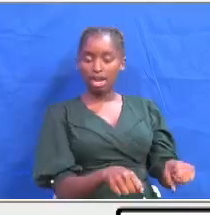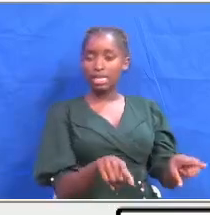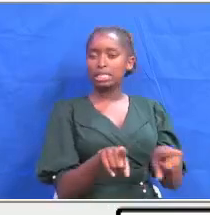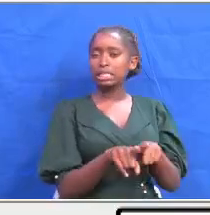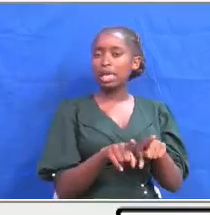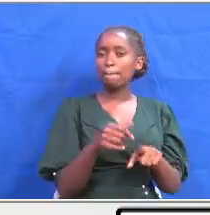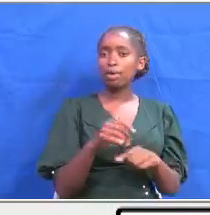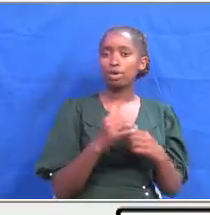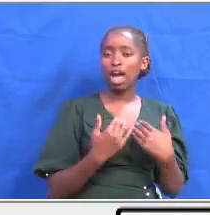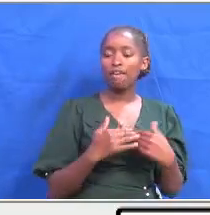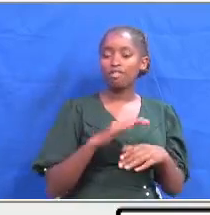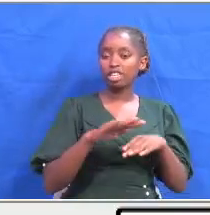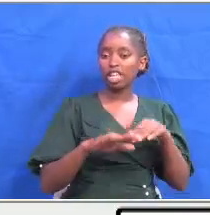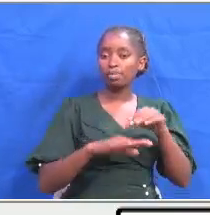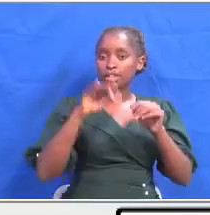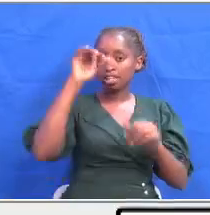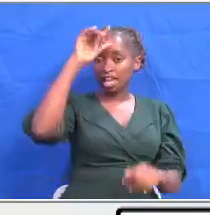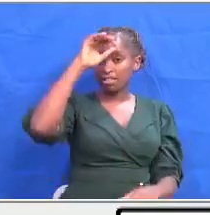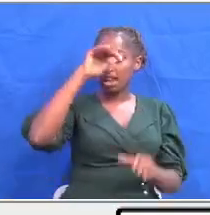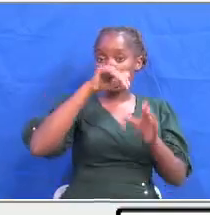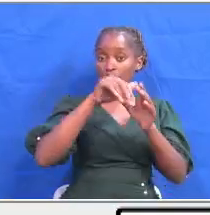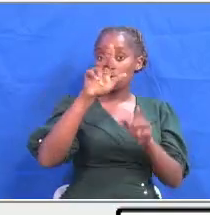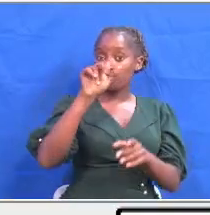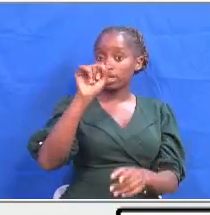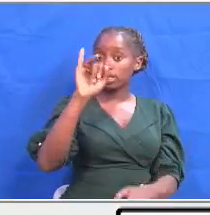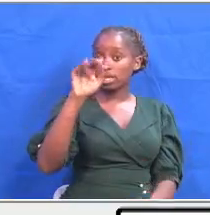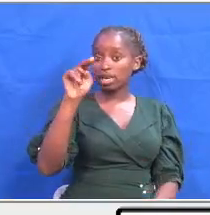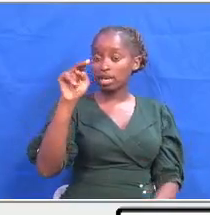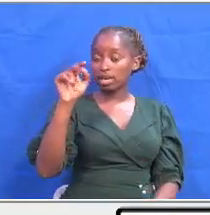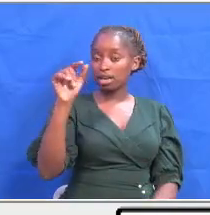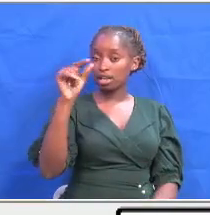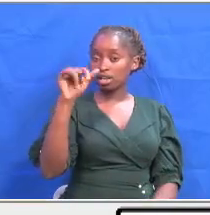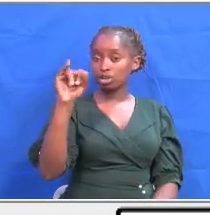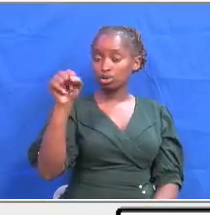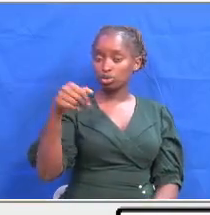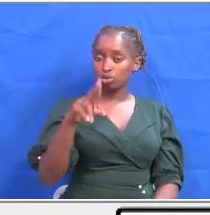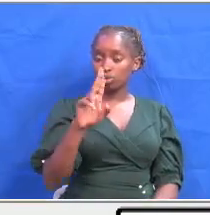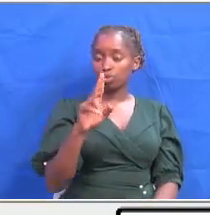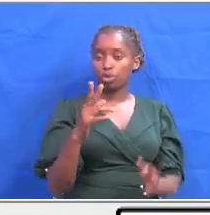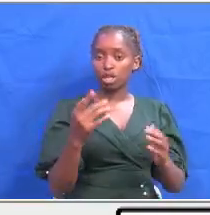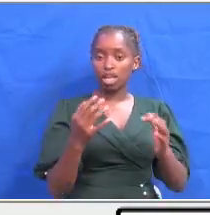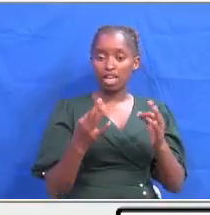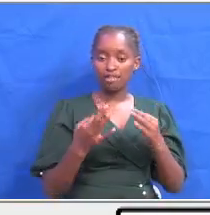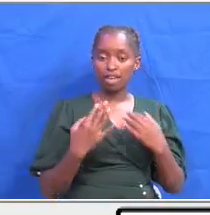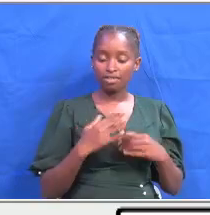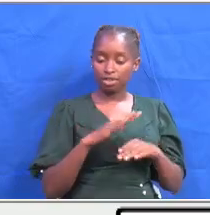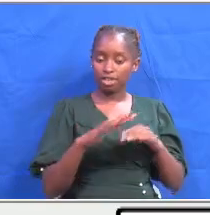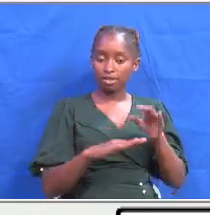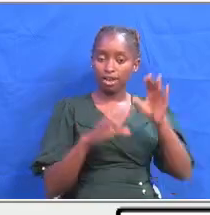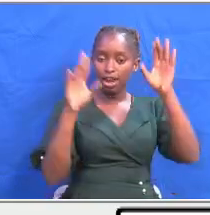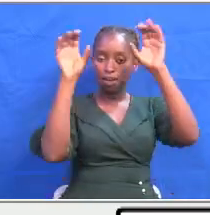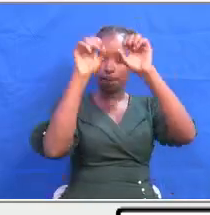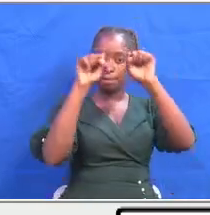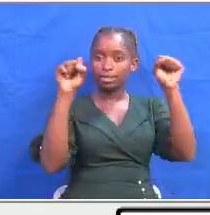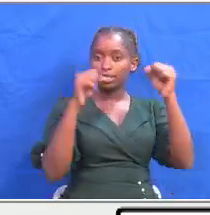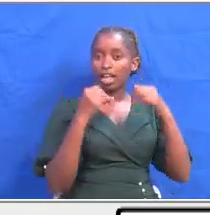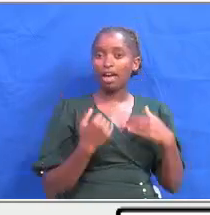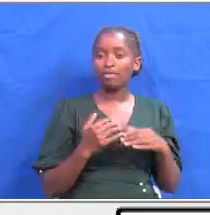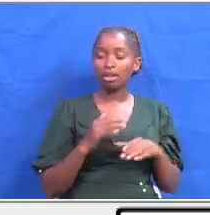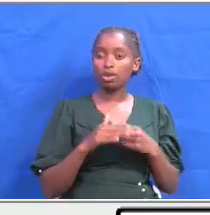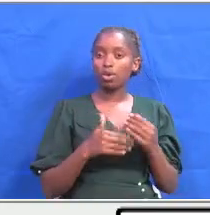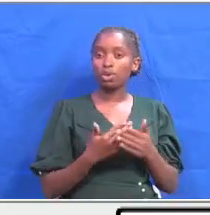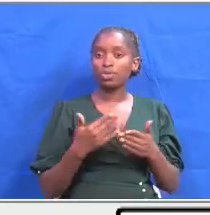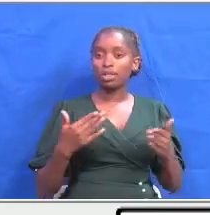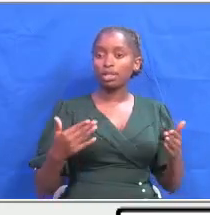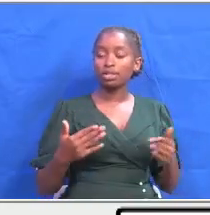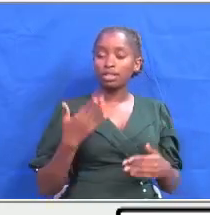deputy governor has not been sworn in, has not been vetted by assembly because of that. Now, for the deputy president, it's a whole milestone. In fact, there are counter